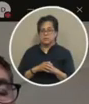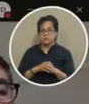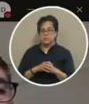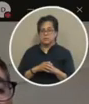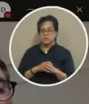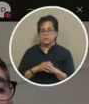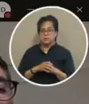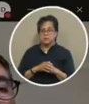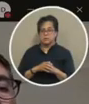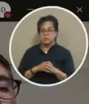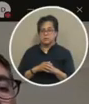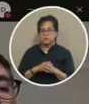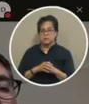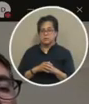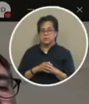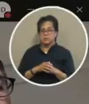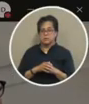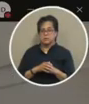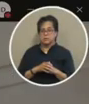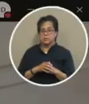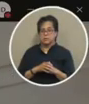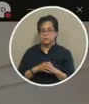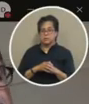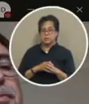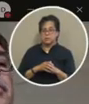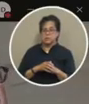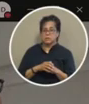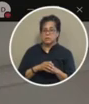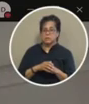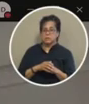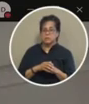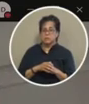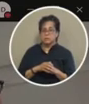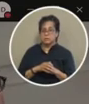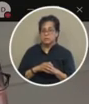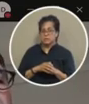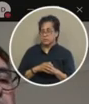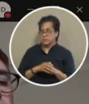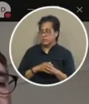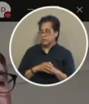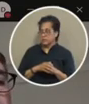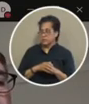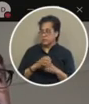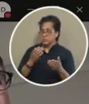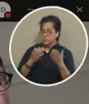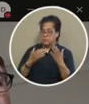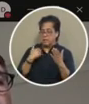Should we read in the revisions or have them placed on the screen?